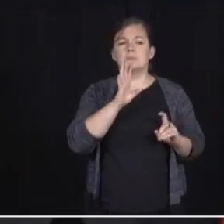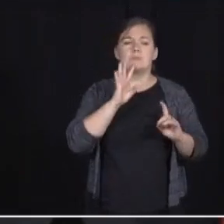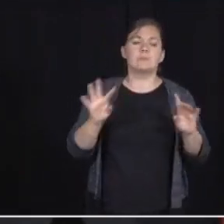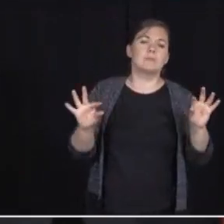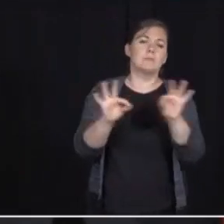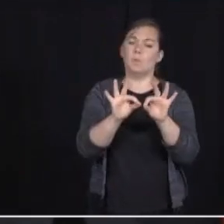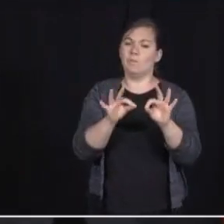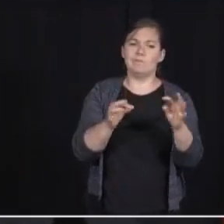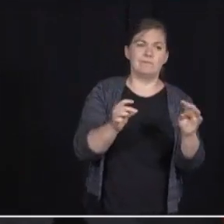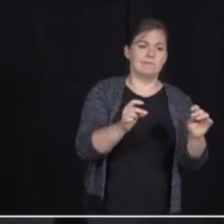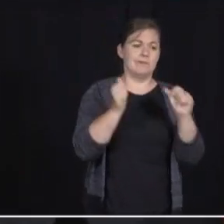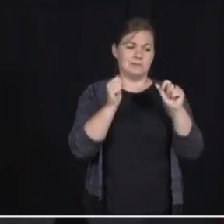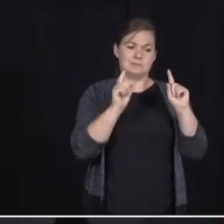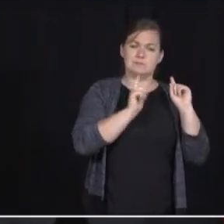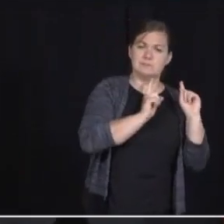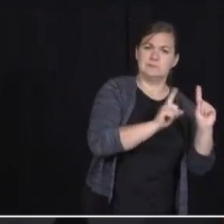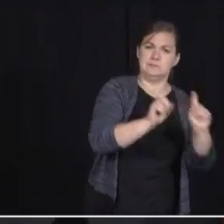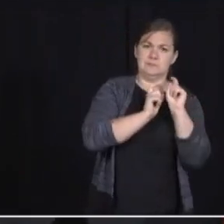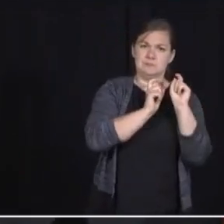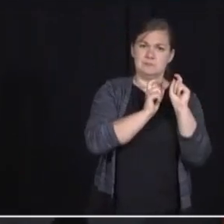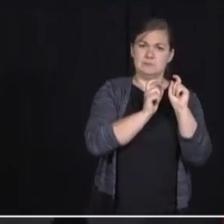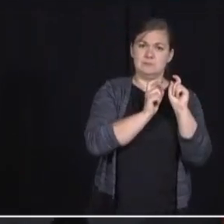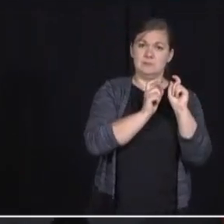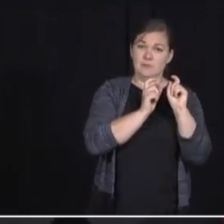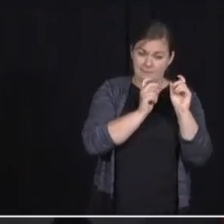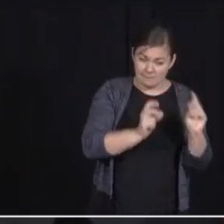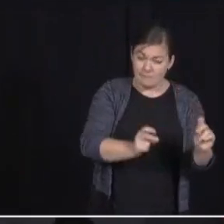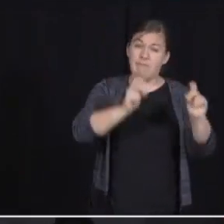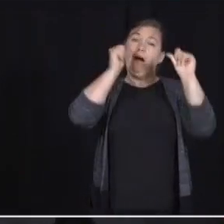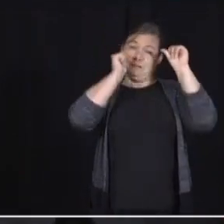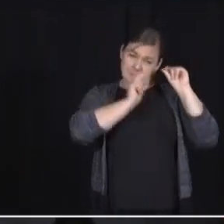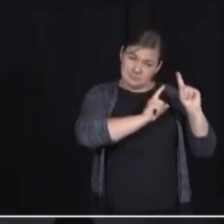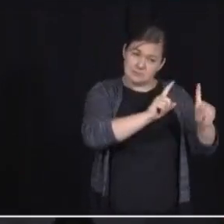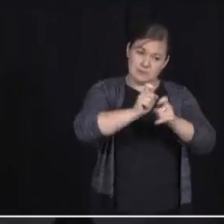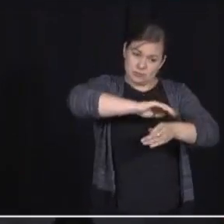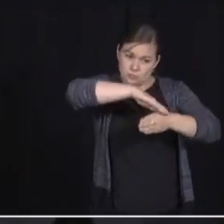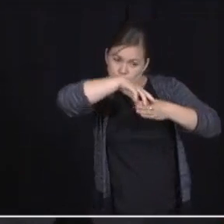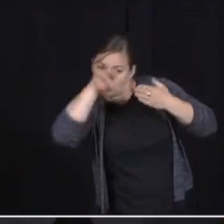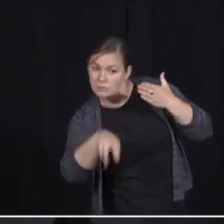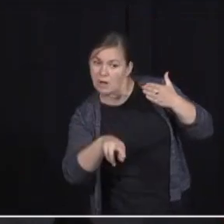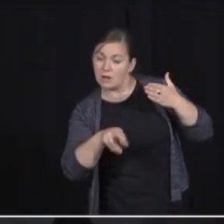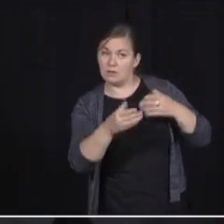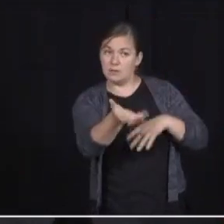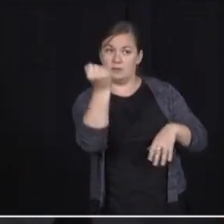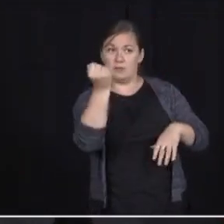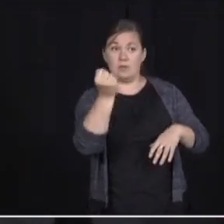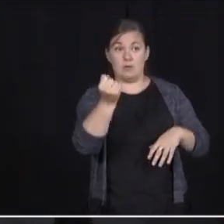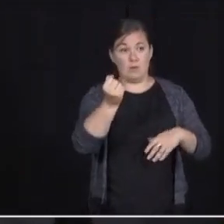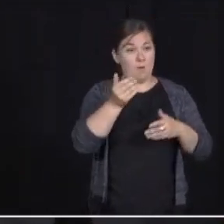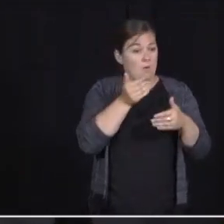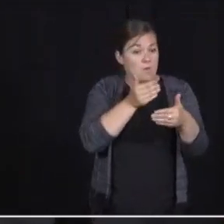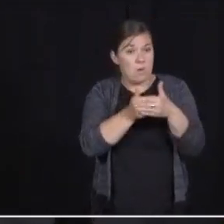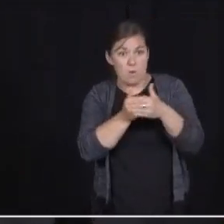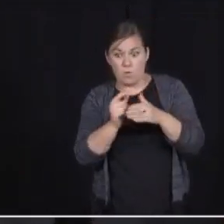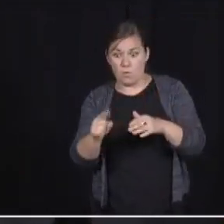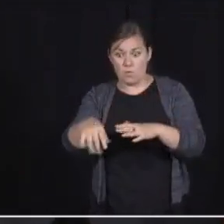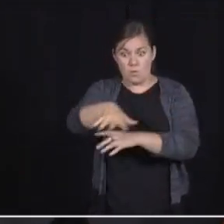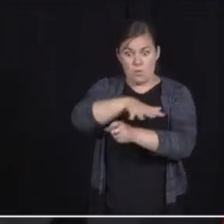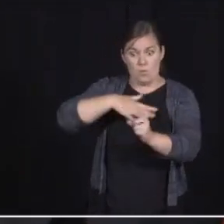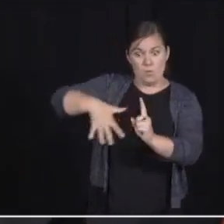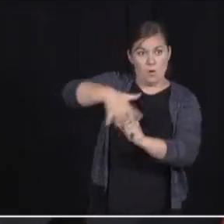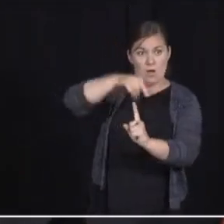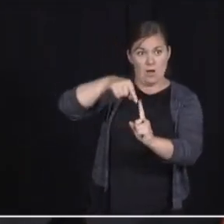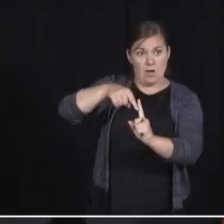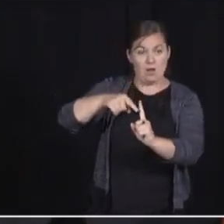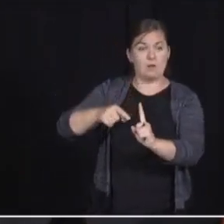access to testing and getting testing done quickly and getting results. And if they were close contacts, the household,